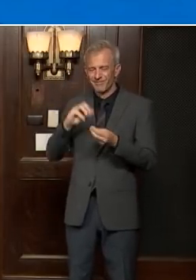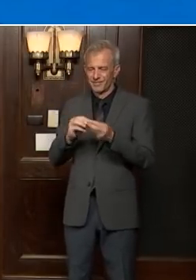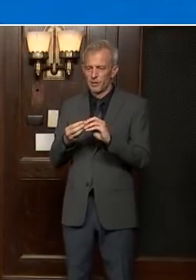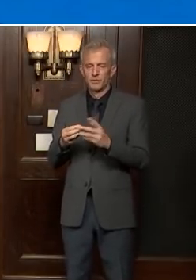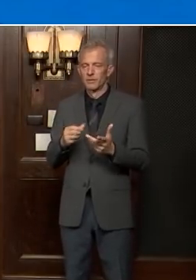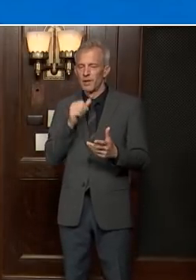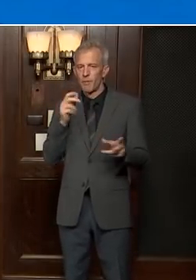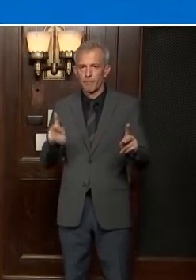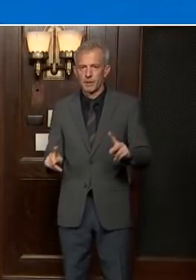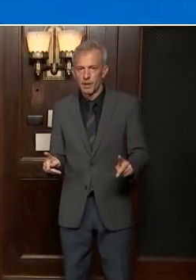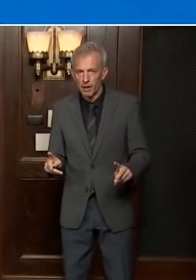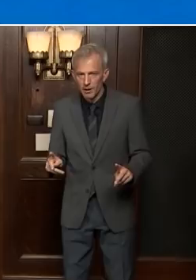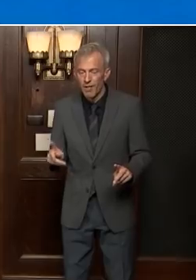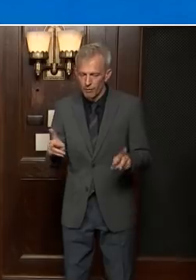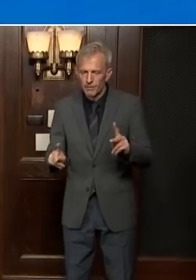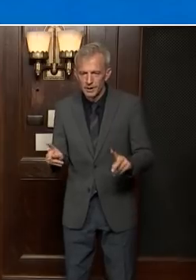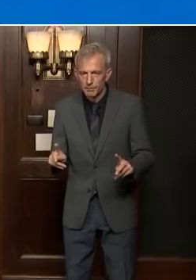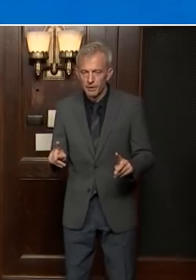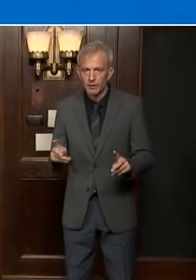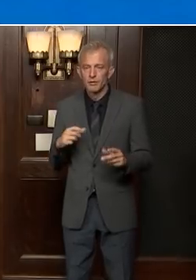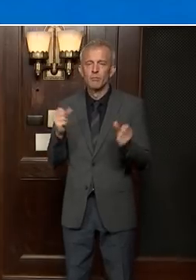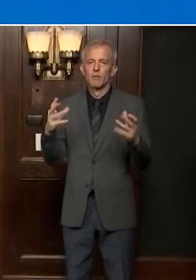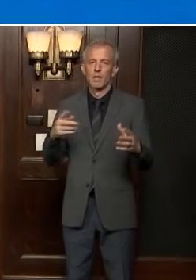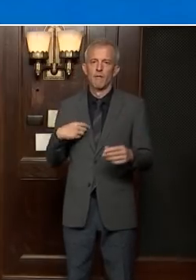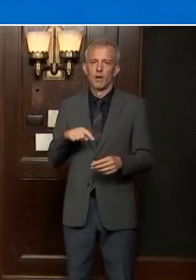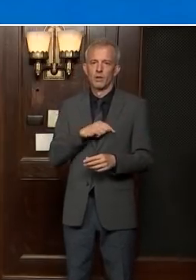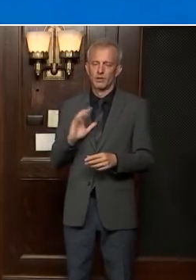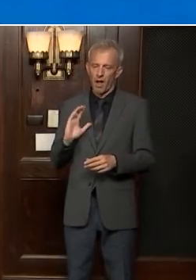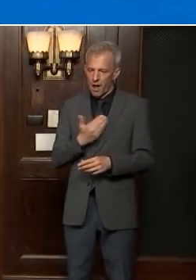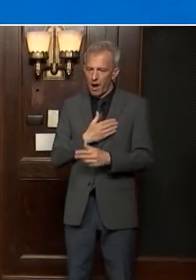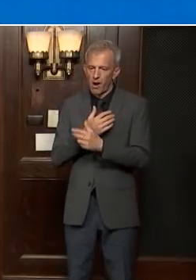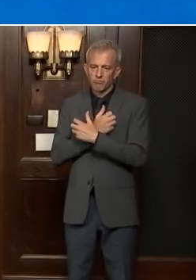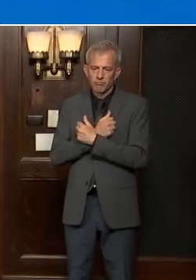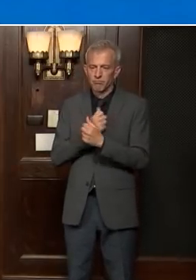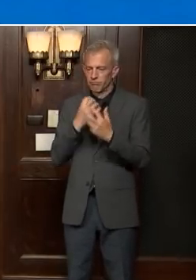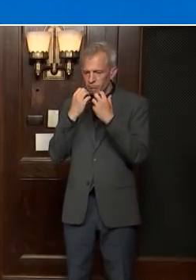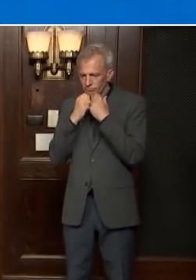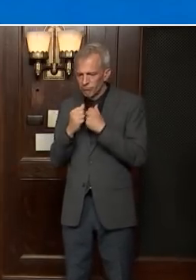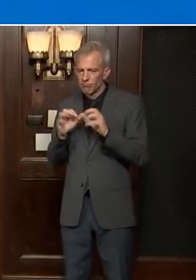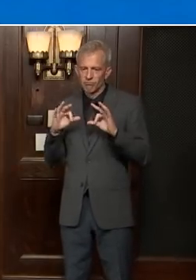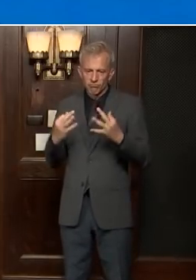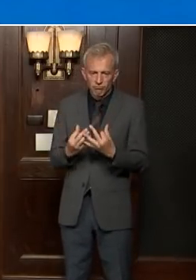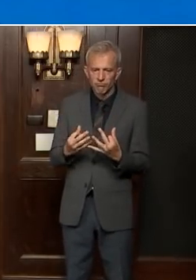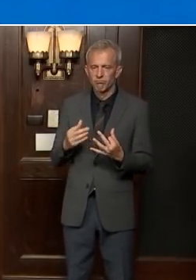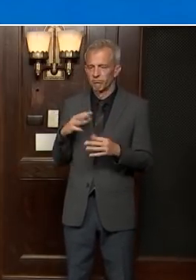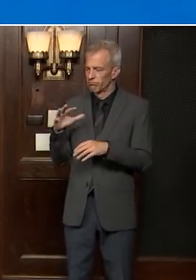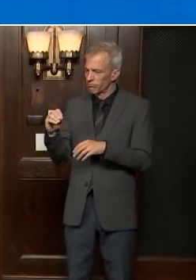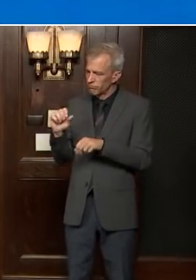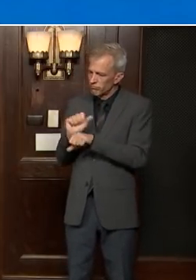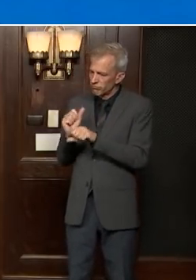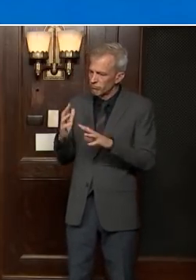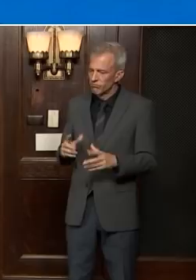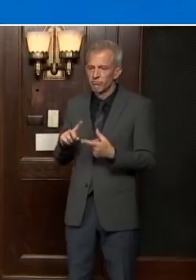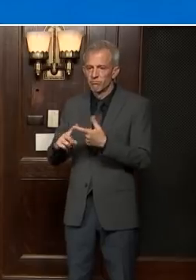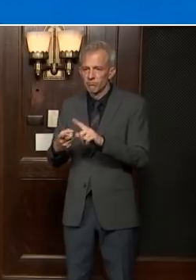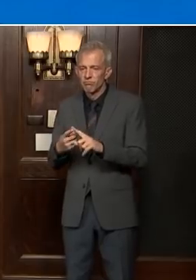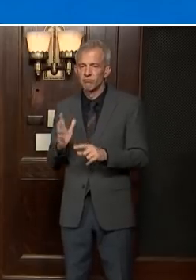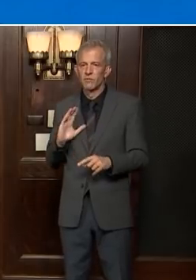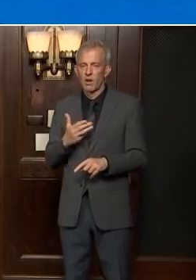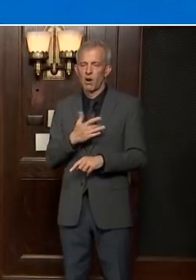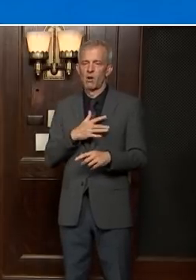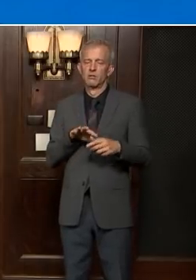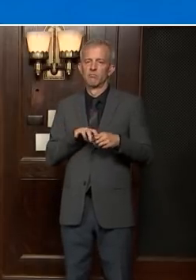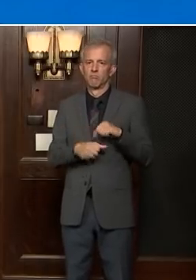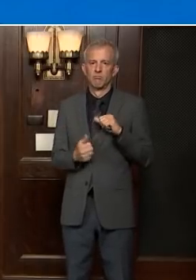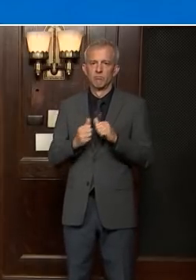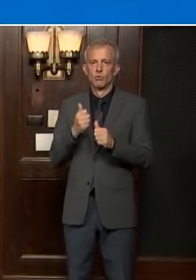many of us, they are our loved ones, our family members, our neighbors and coworkers, and our hearts break with each one of you who is mourning